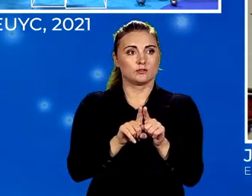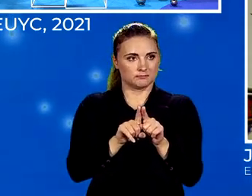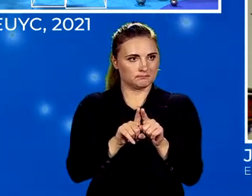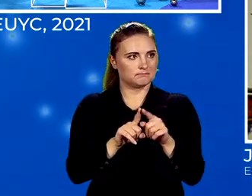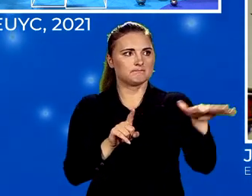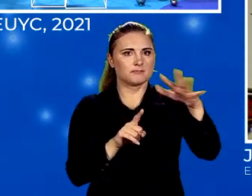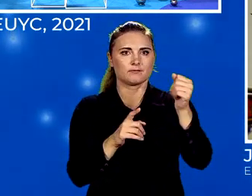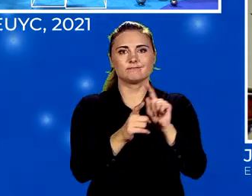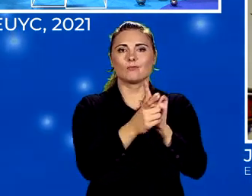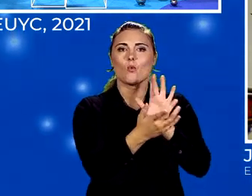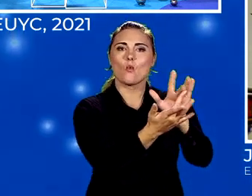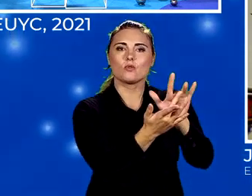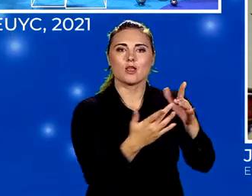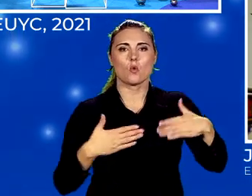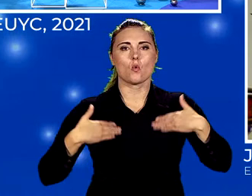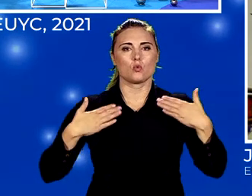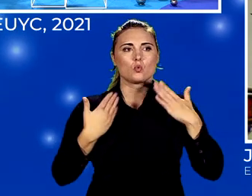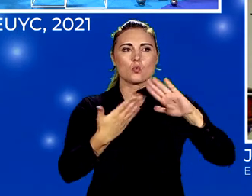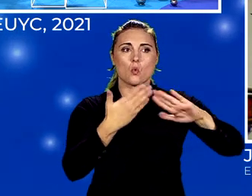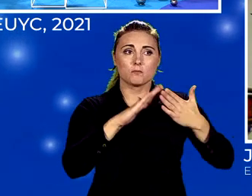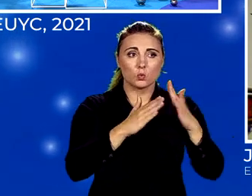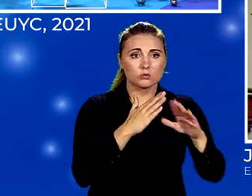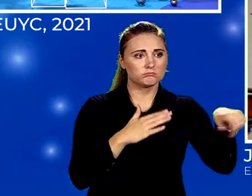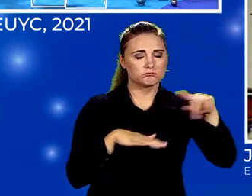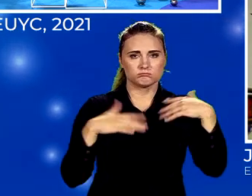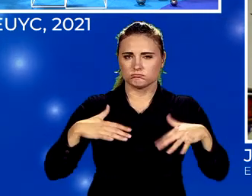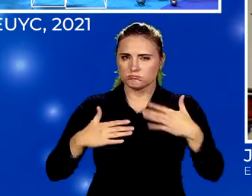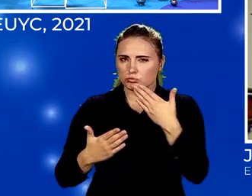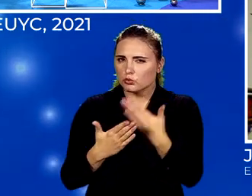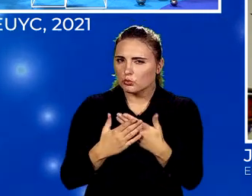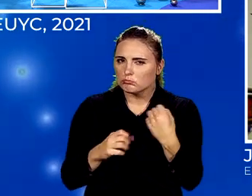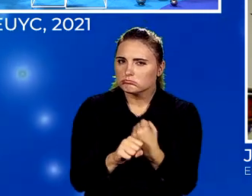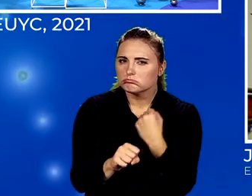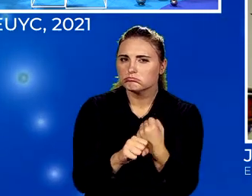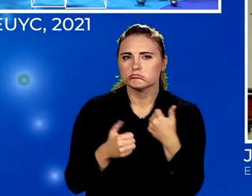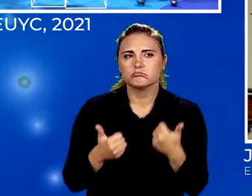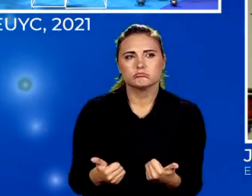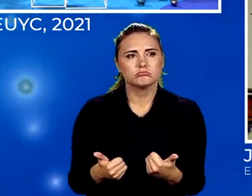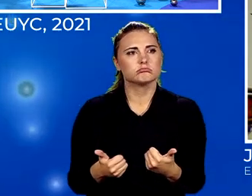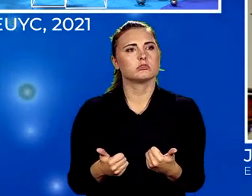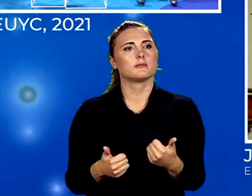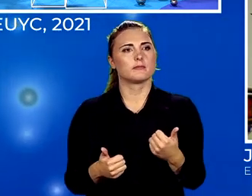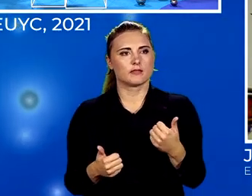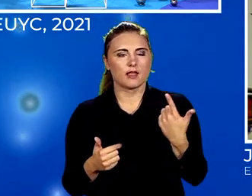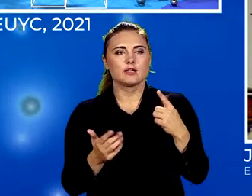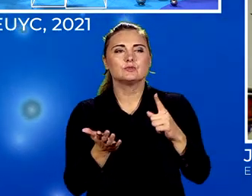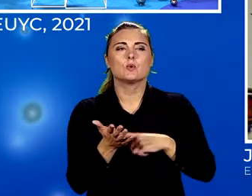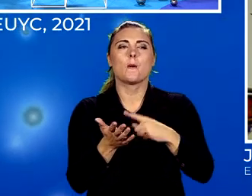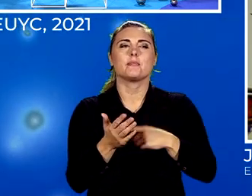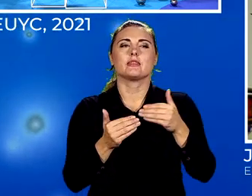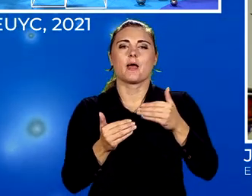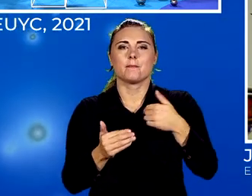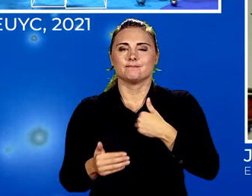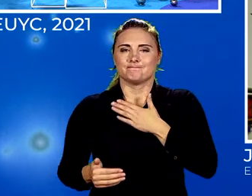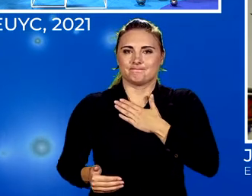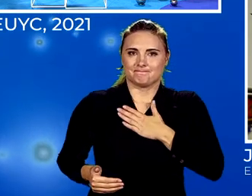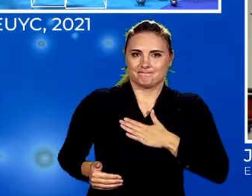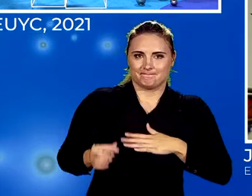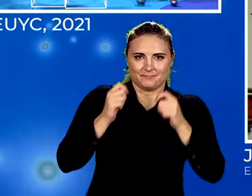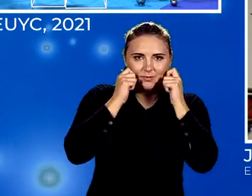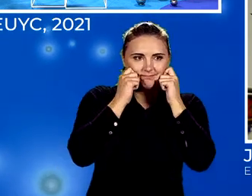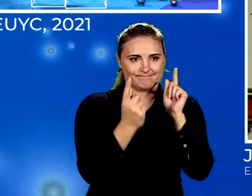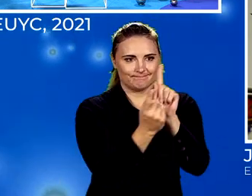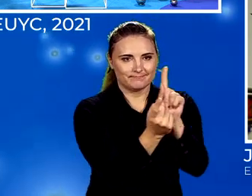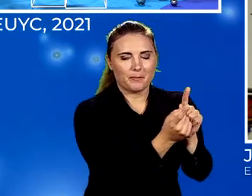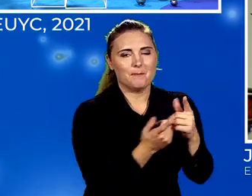have done a fantastic job in it. We may be tired of it sometimes. We all would like to be physically there, but you raised a very important point. For